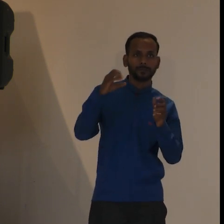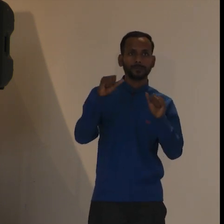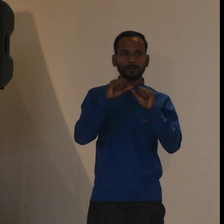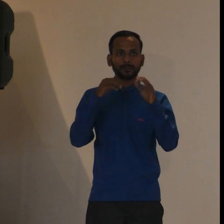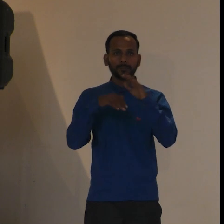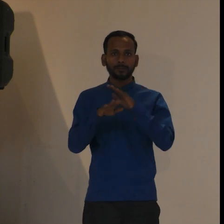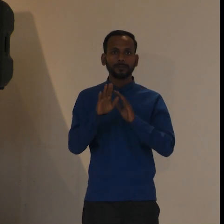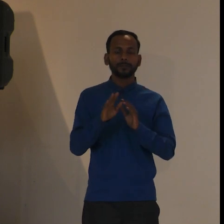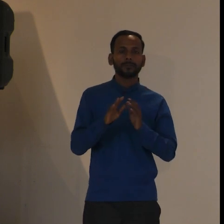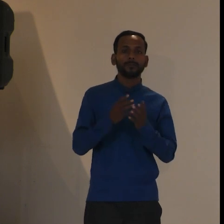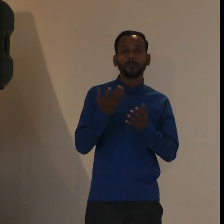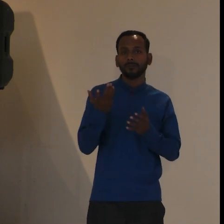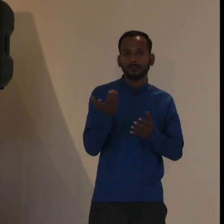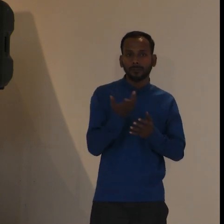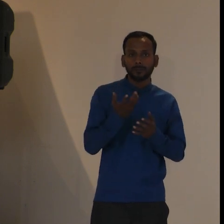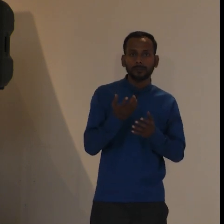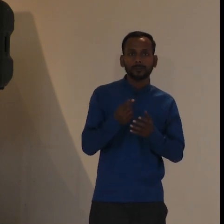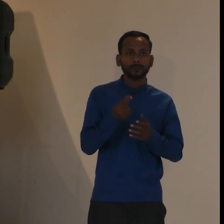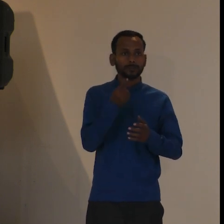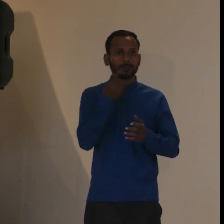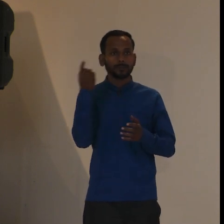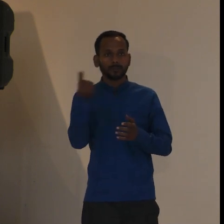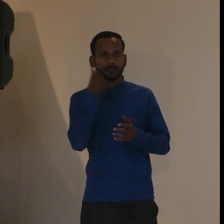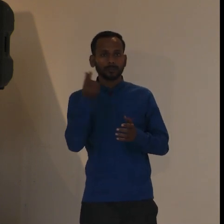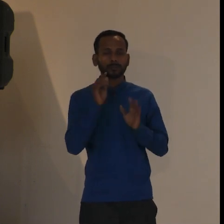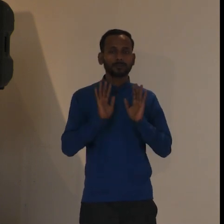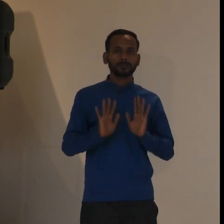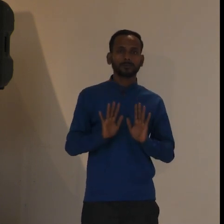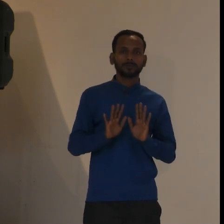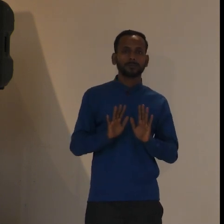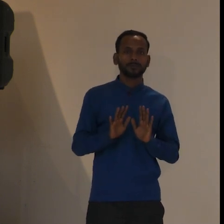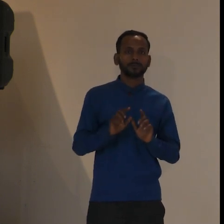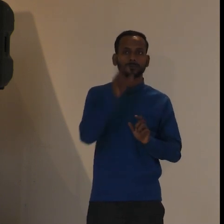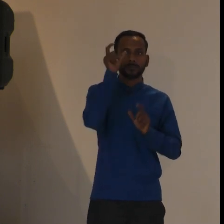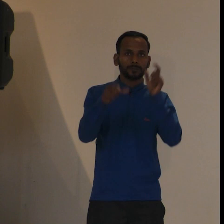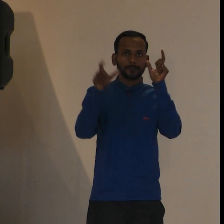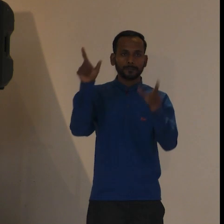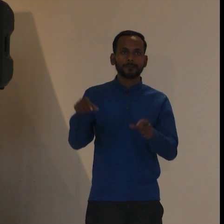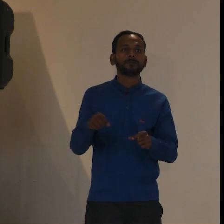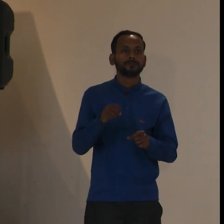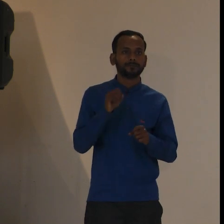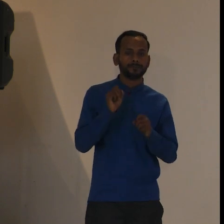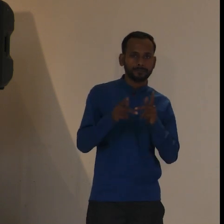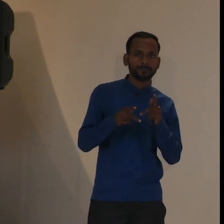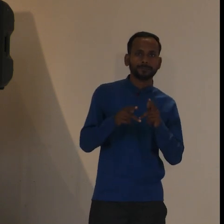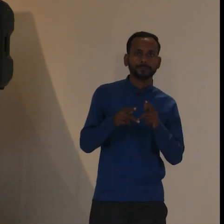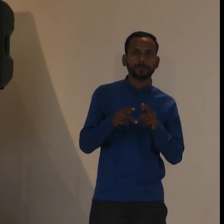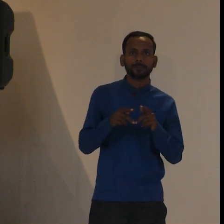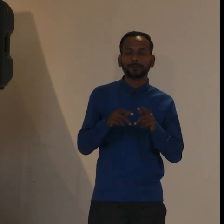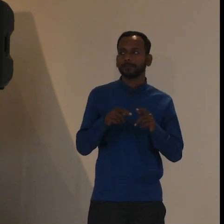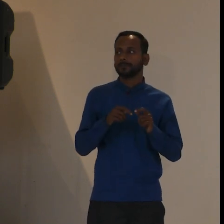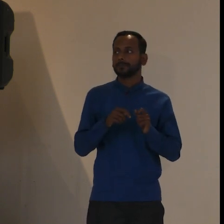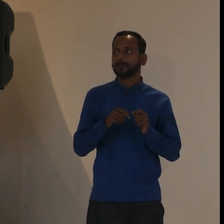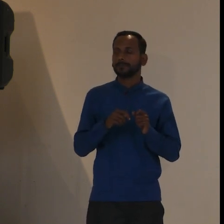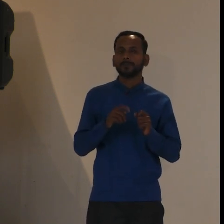do, right? How does it intend to impact its audience, right? So I think that